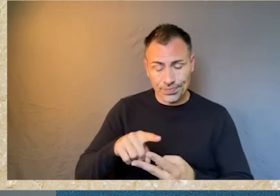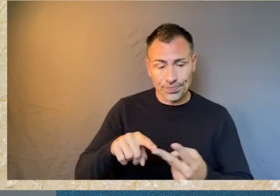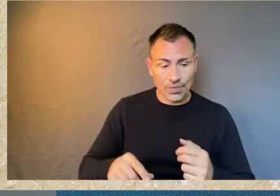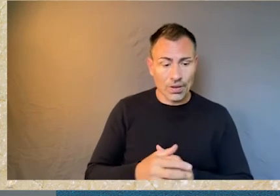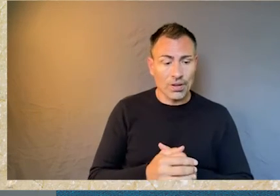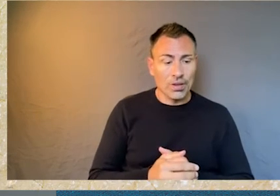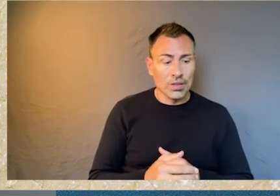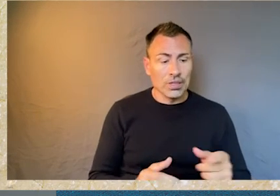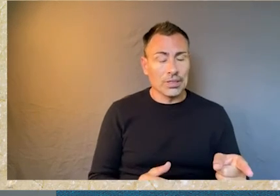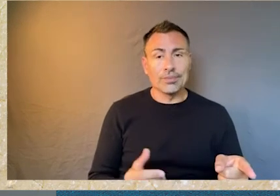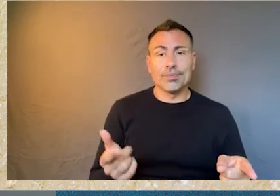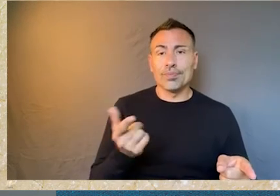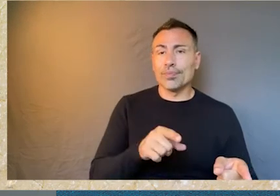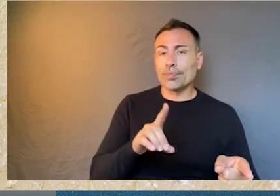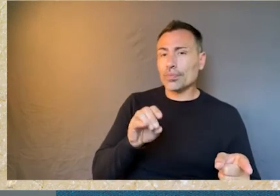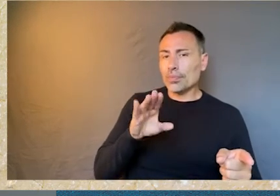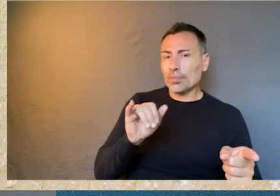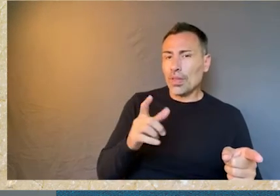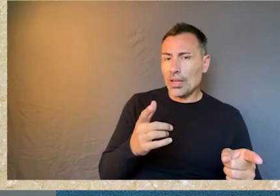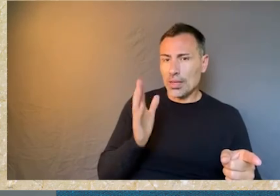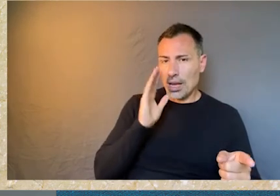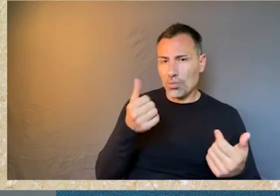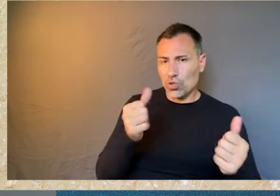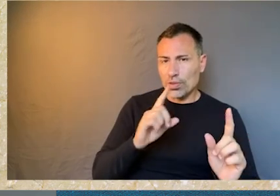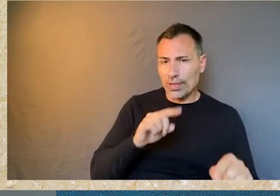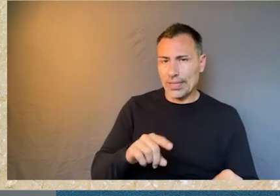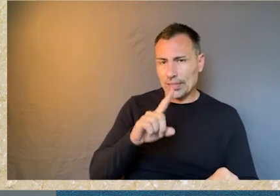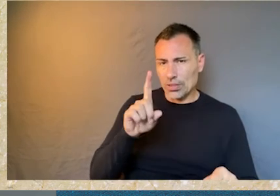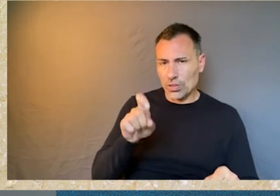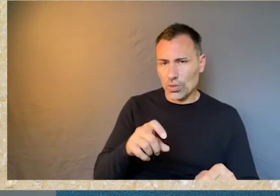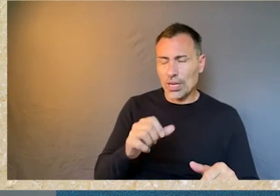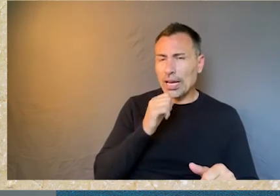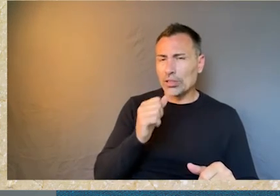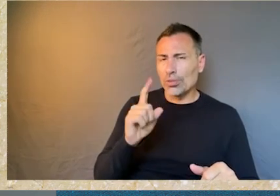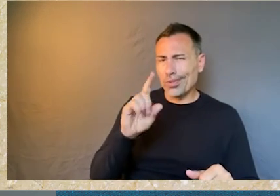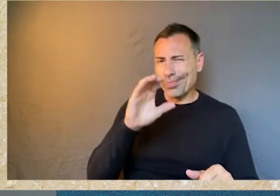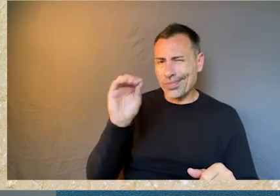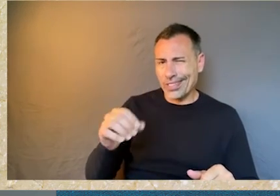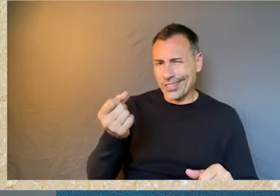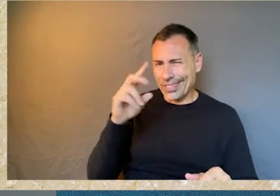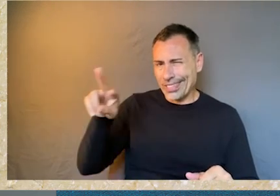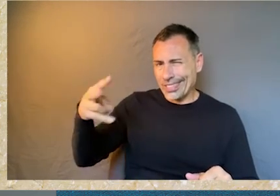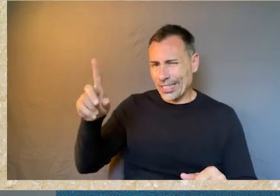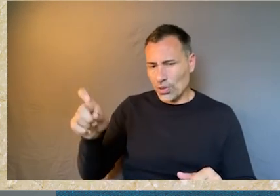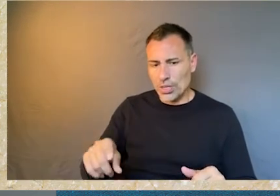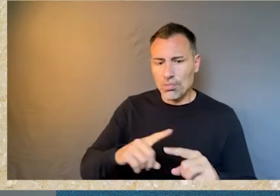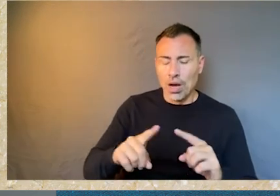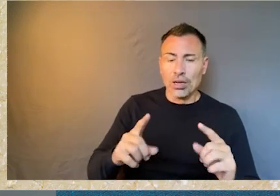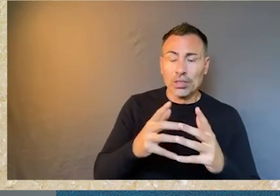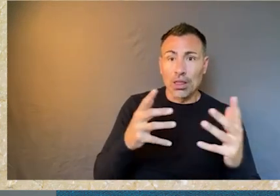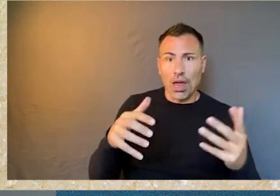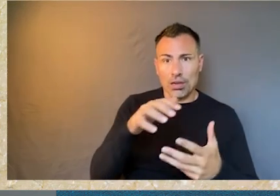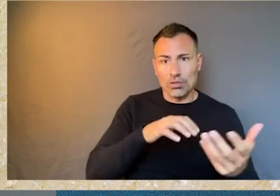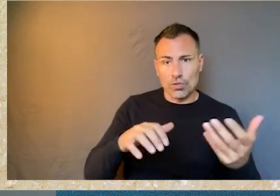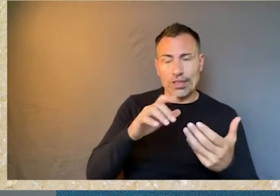Let me try to answer the question. I don't 100% understand the second sentence, but it's very confusing.